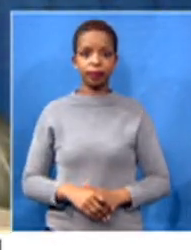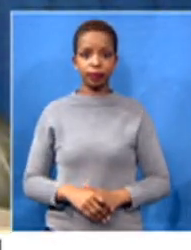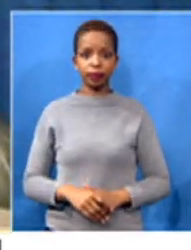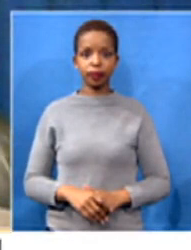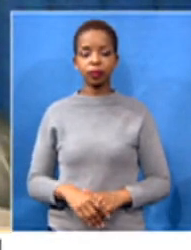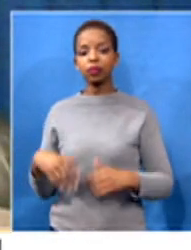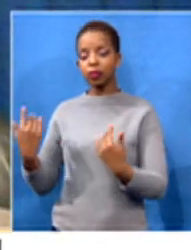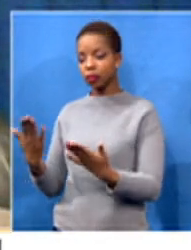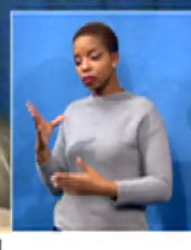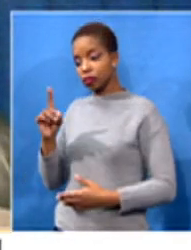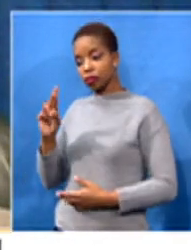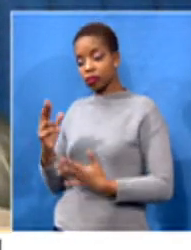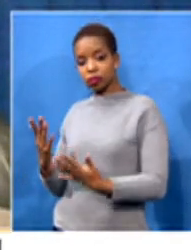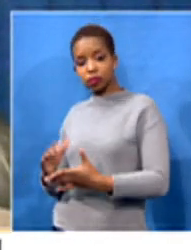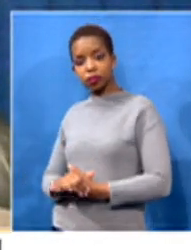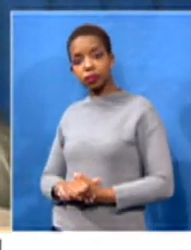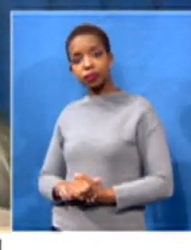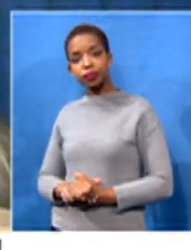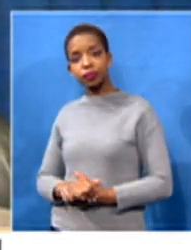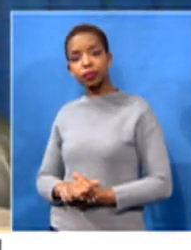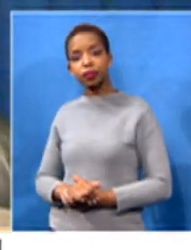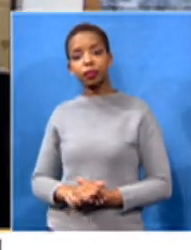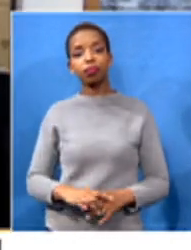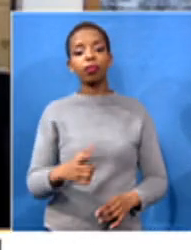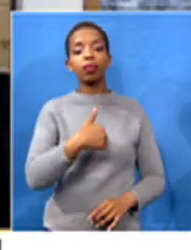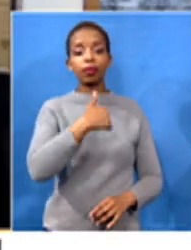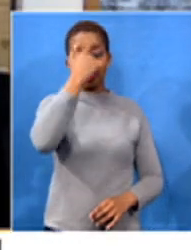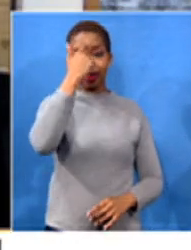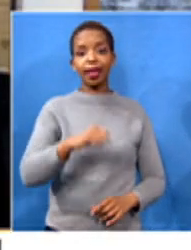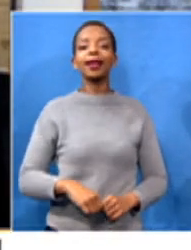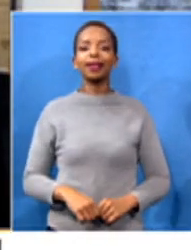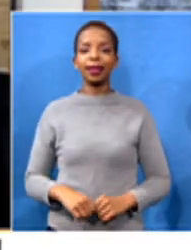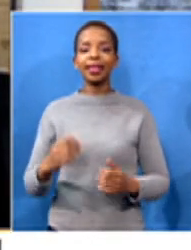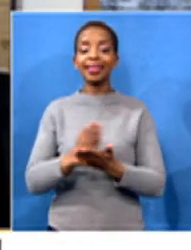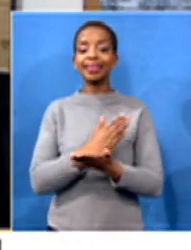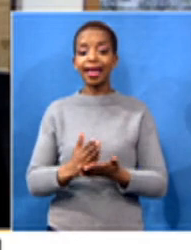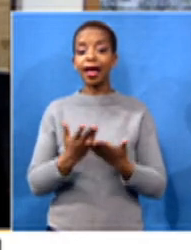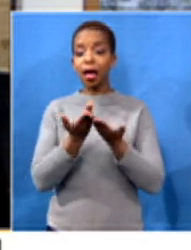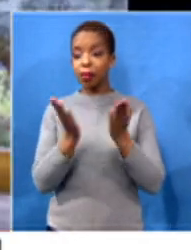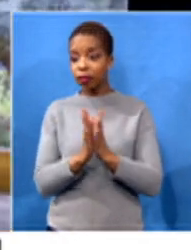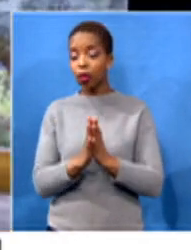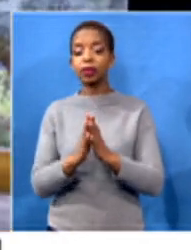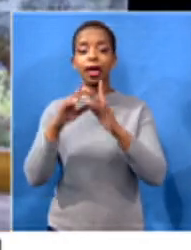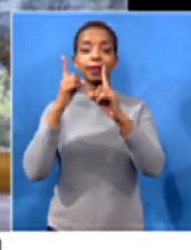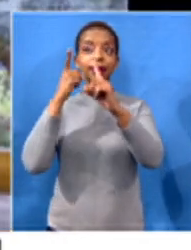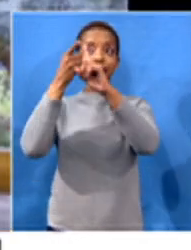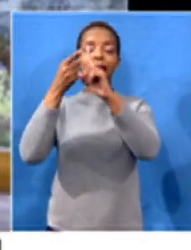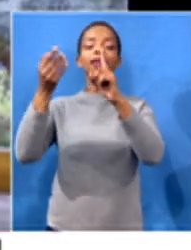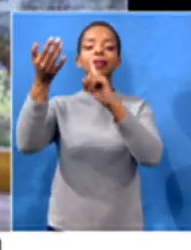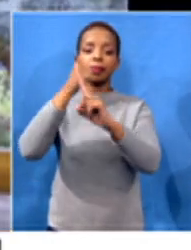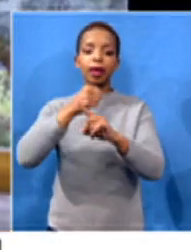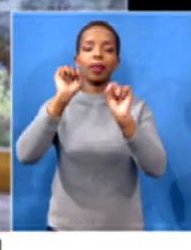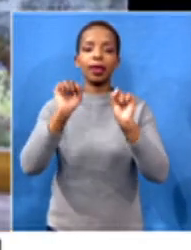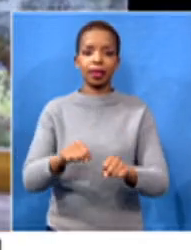Dr. Altman? We'll meet some of the targets, but we'll struggle to meet, the full set